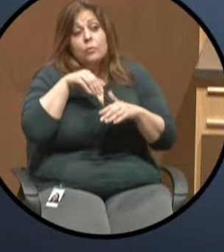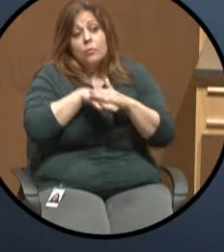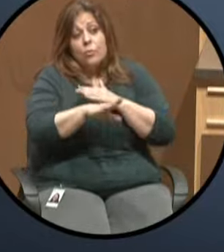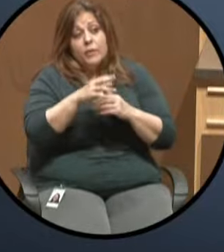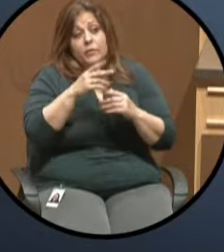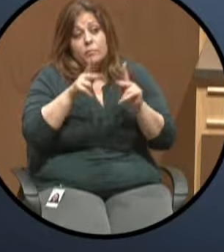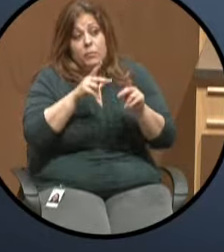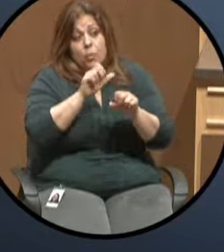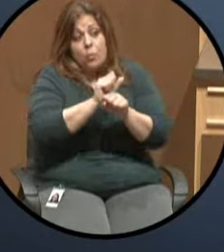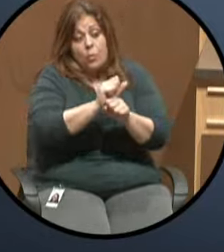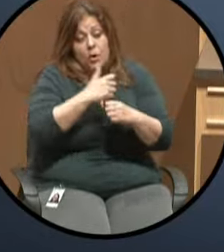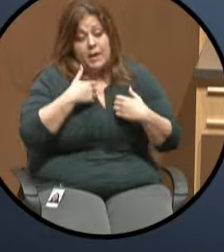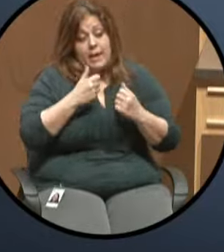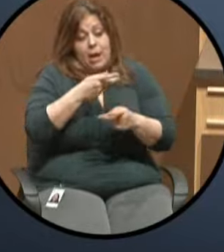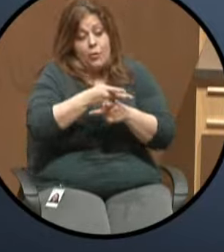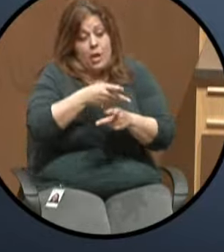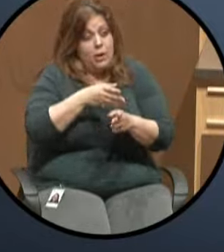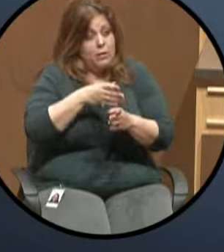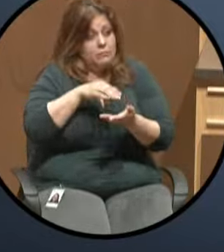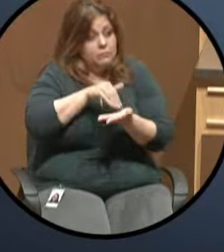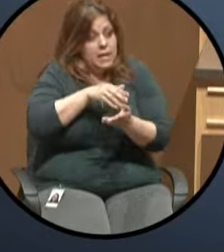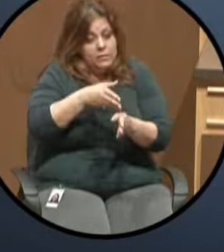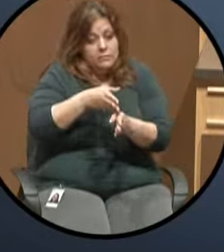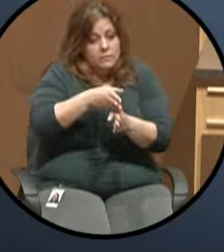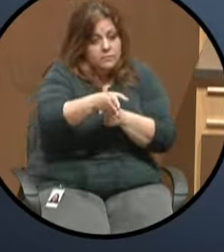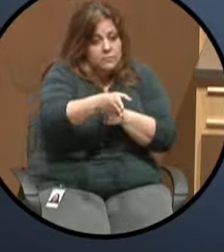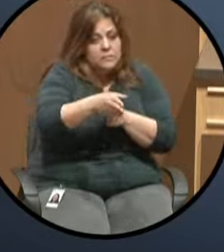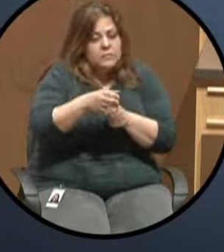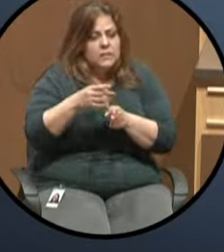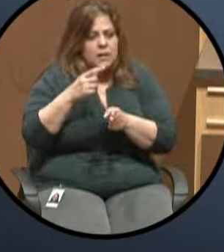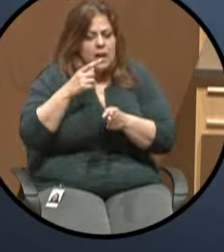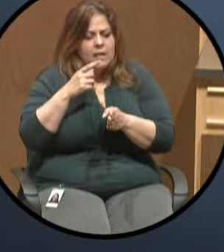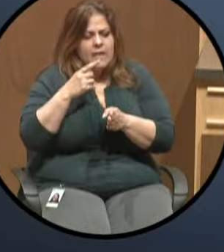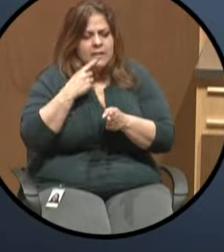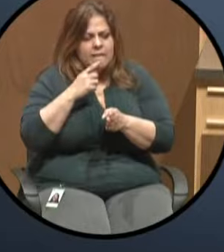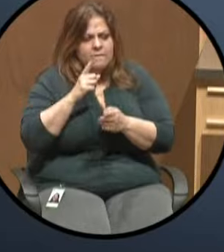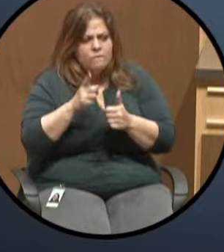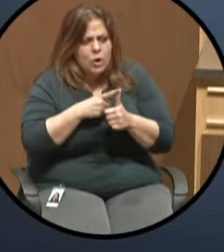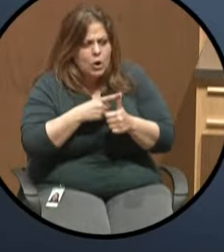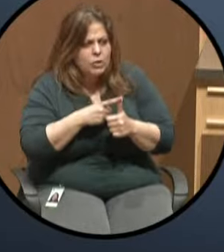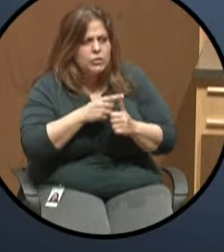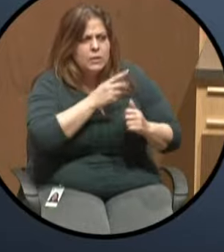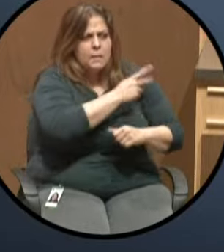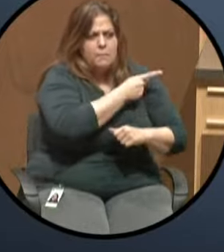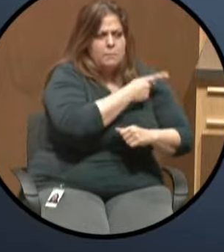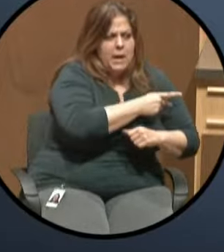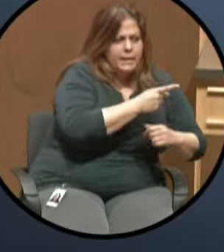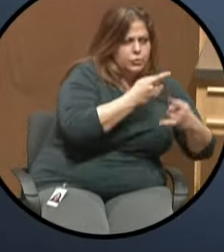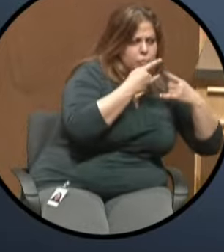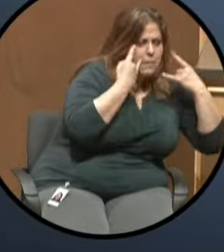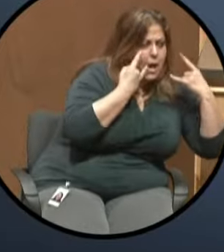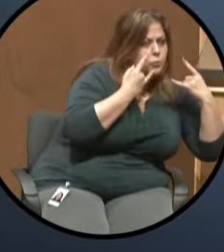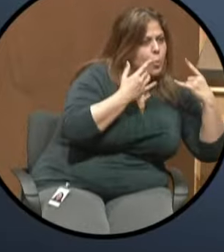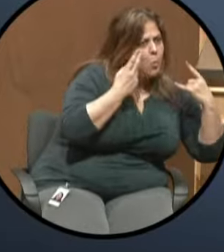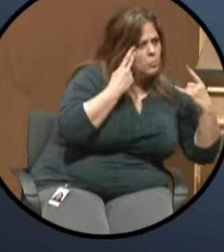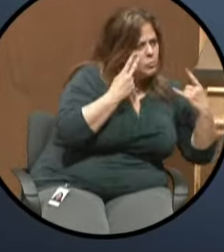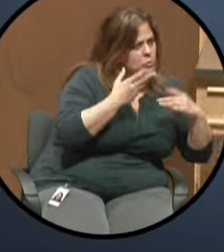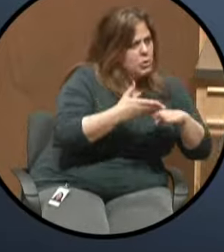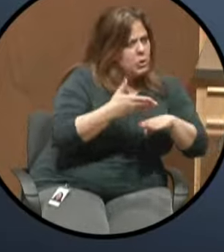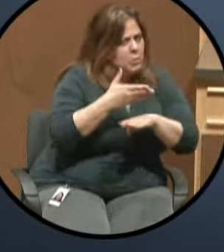mask, they actually saw a reduction when they masked patients initially, and then they also masked the healthcare workers, and there